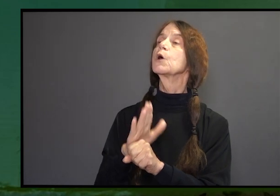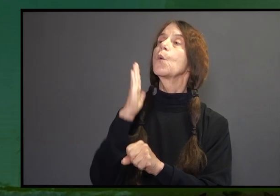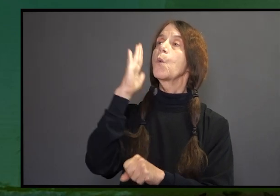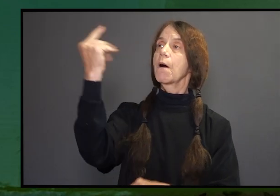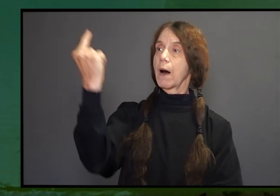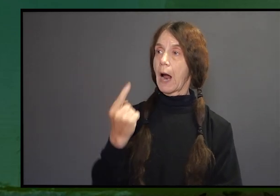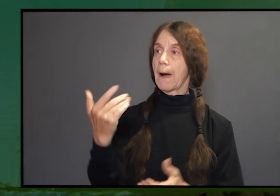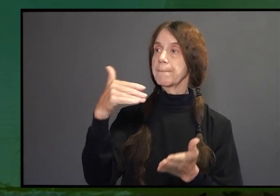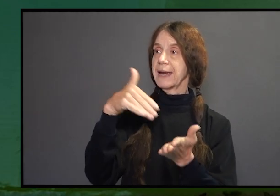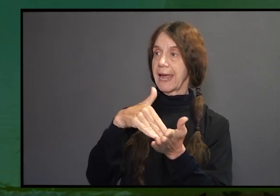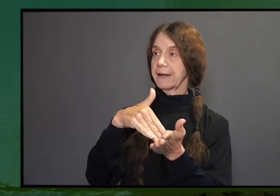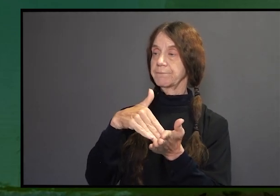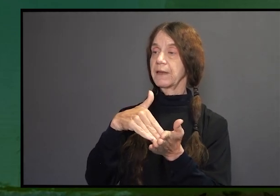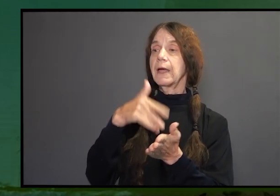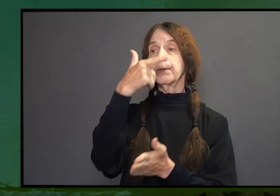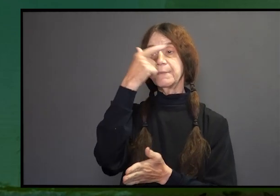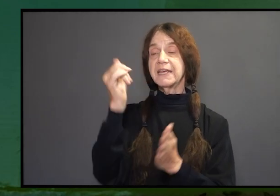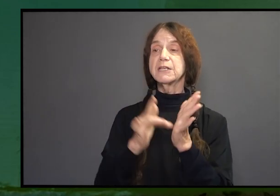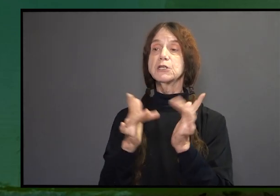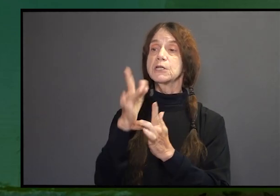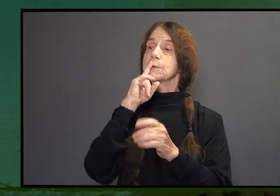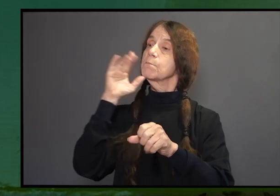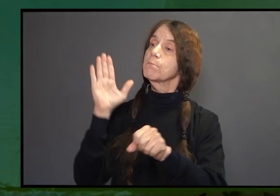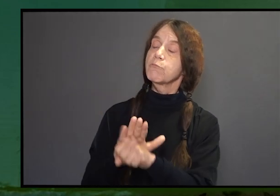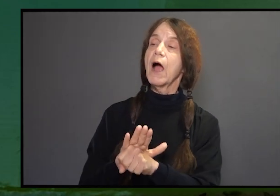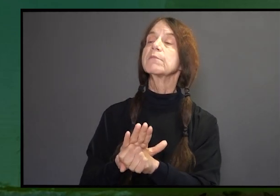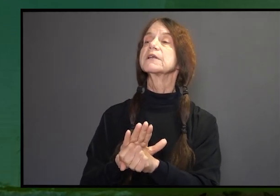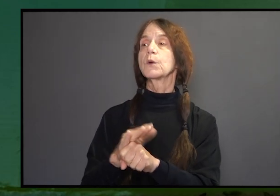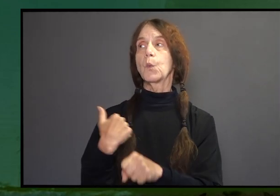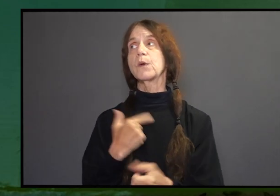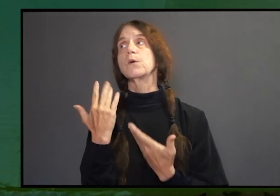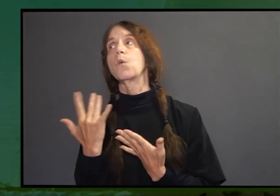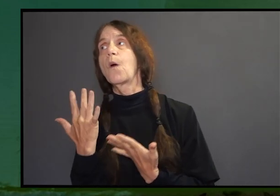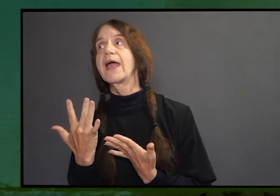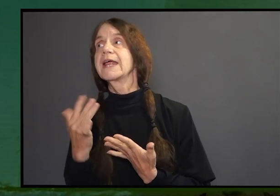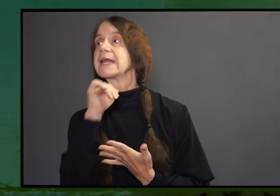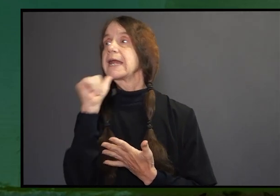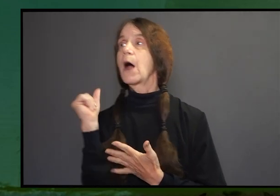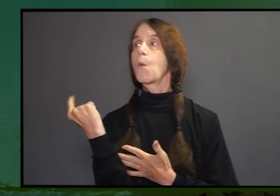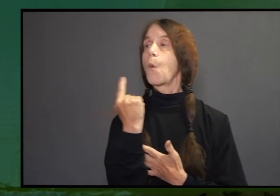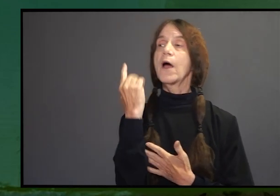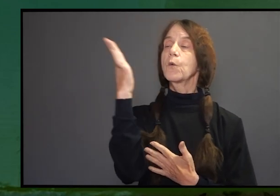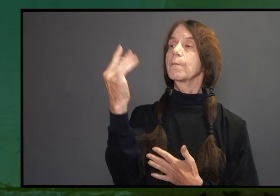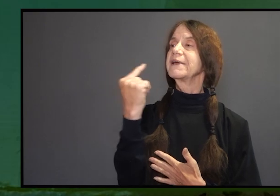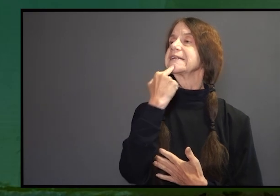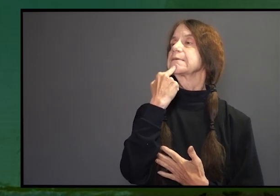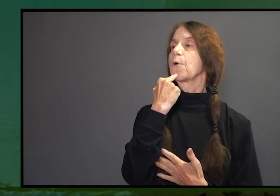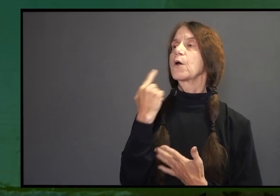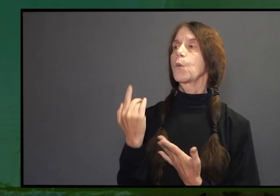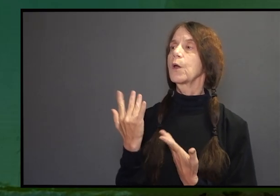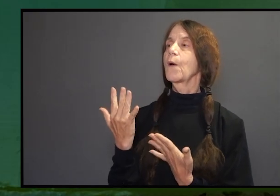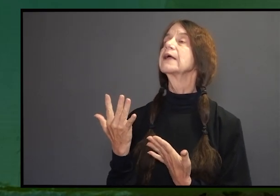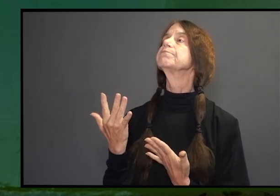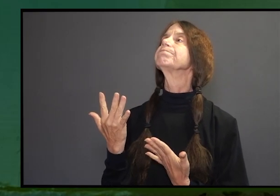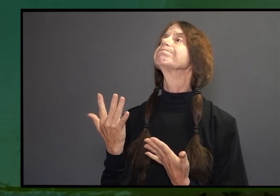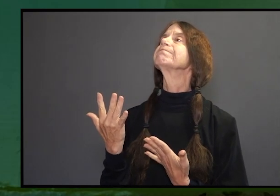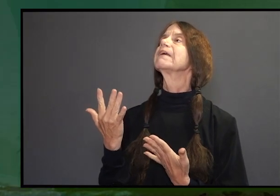again. Because he has promised, and we are waiting, not one of us will be disappointed.